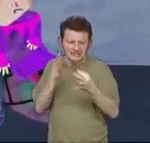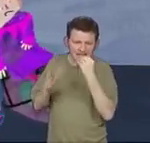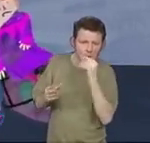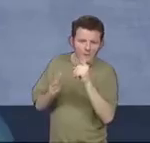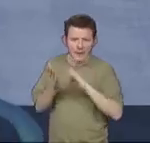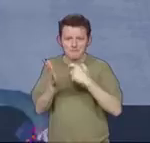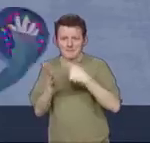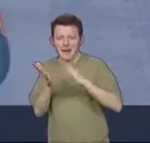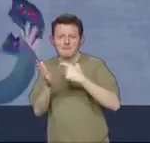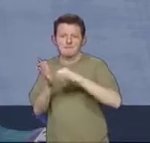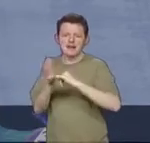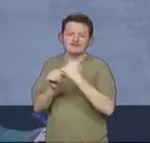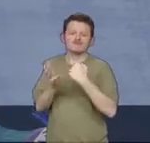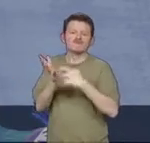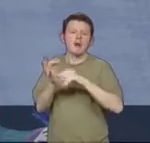Grumble.